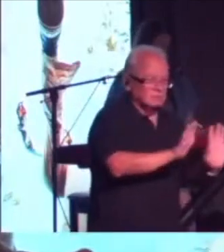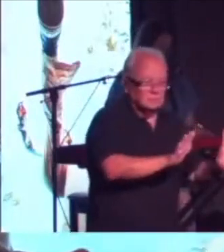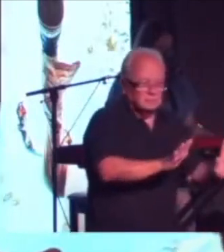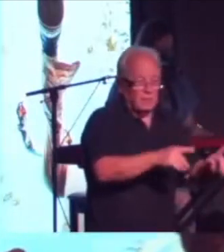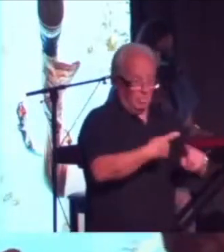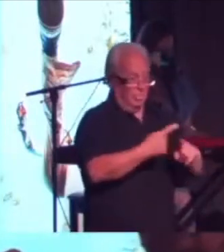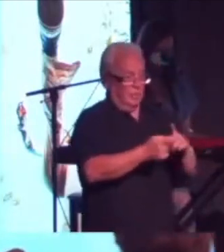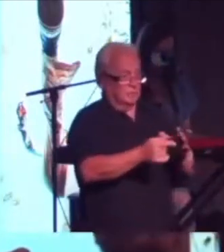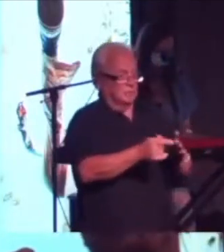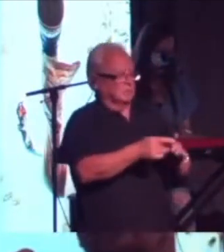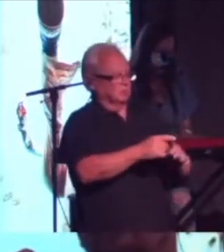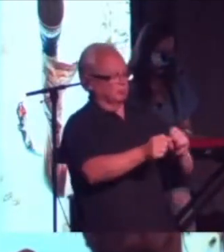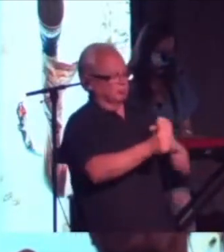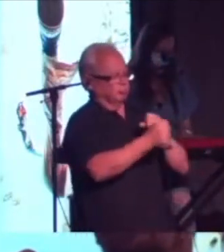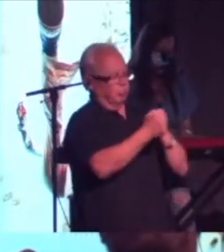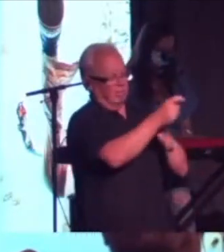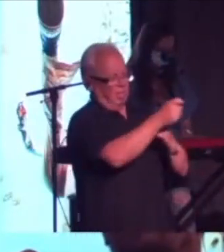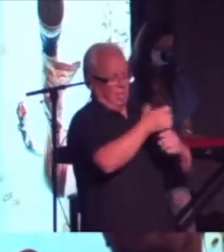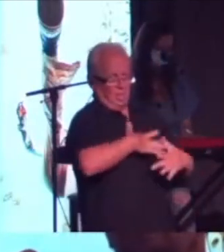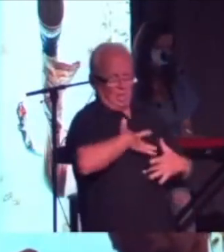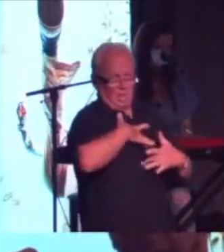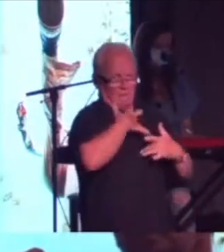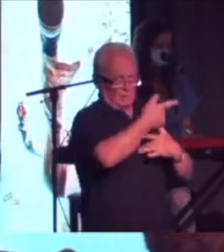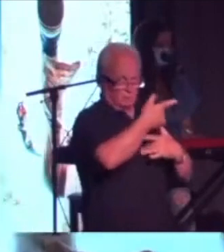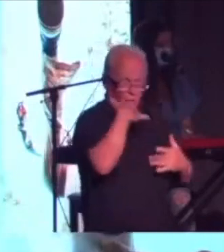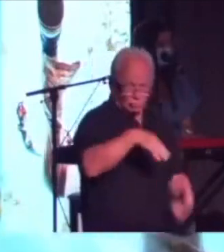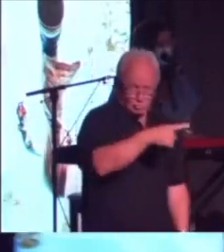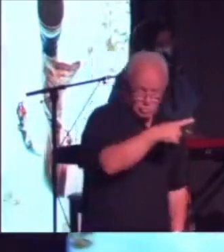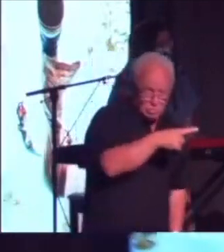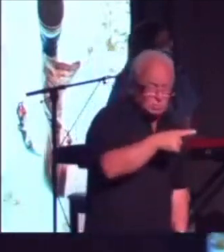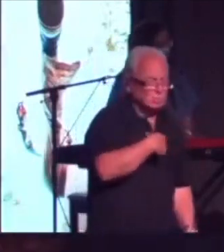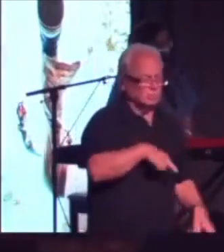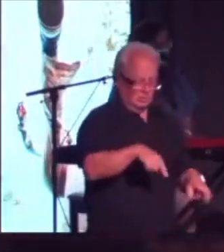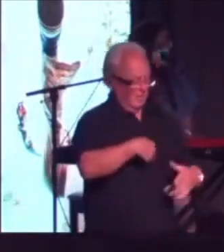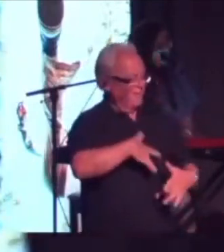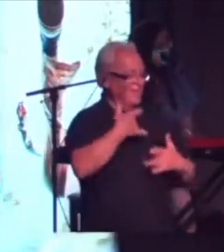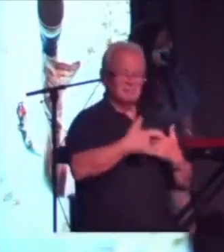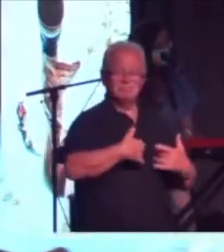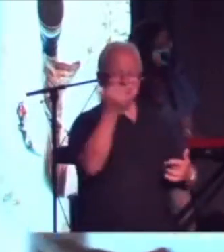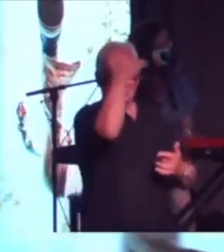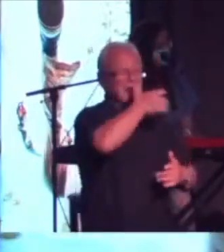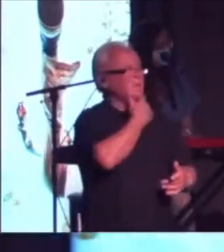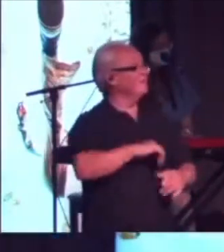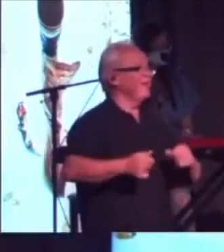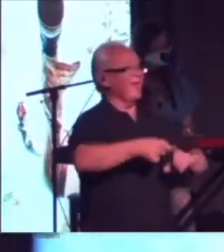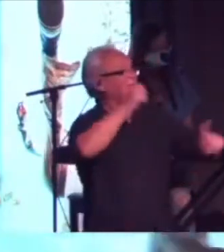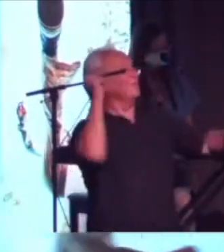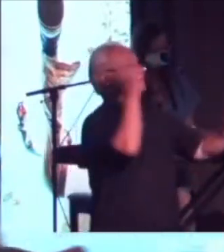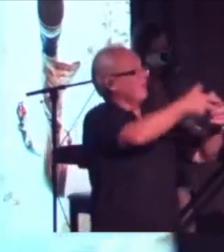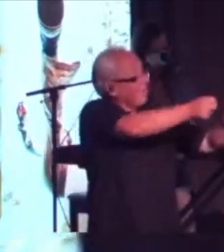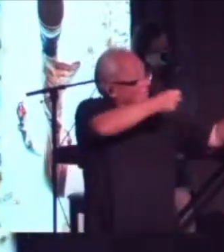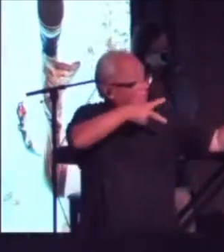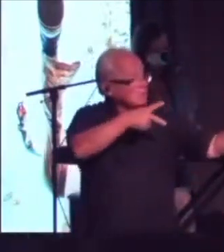are strongholds to them, the things that hold them back, is like a madman running about throwing firebrands and throwing arrows